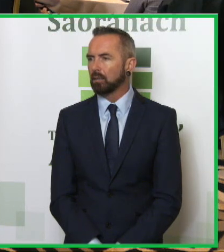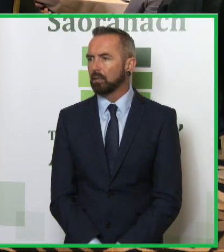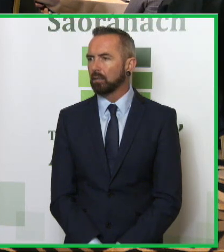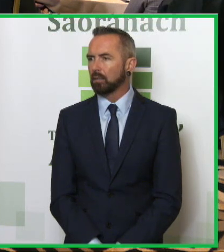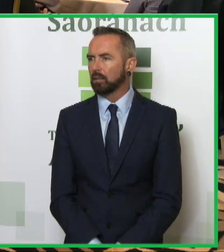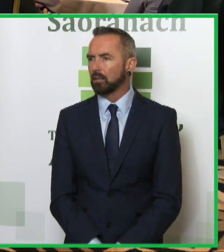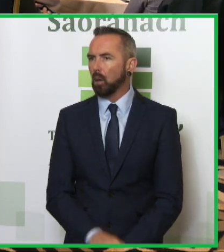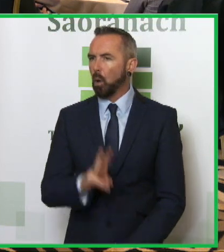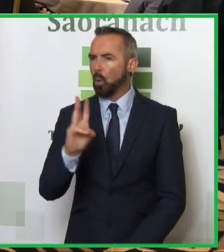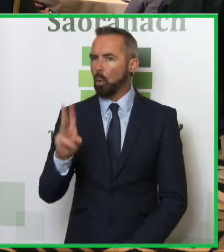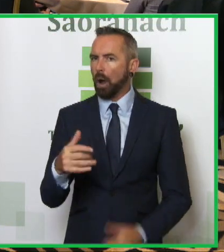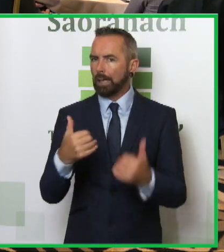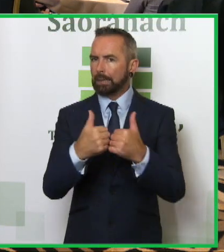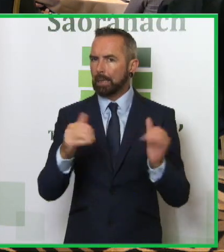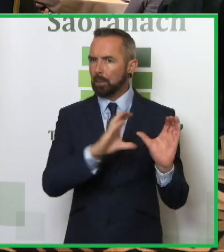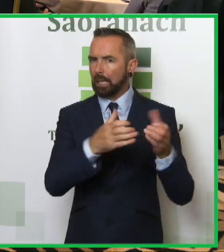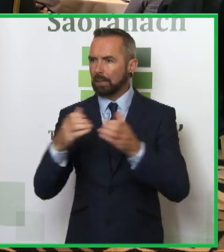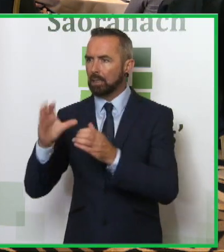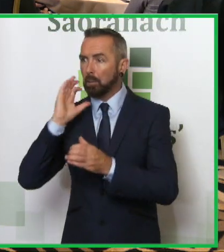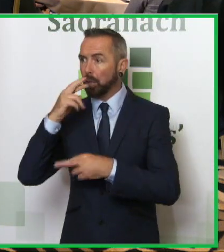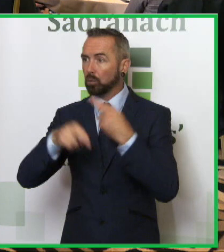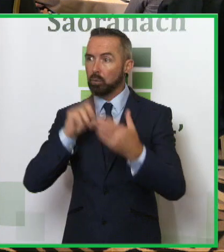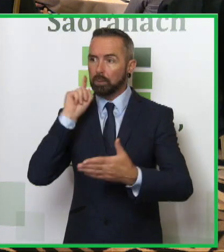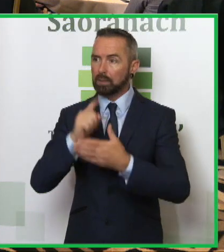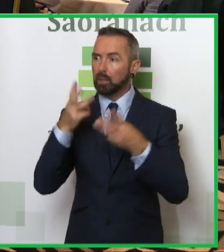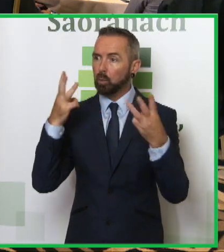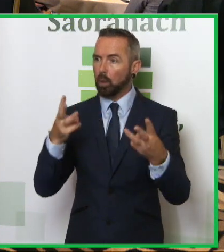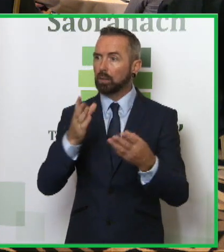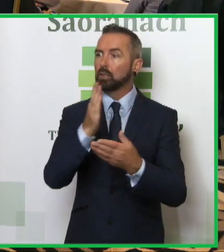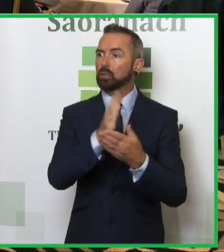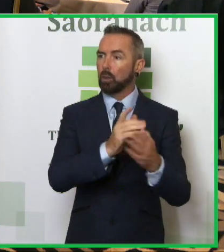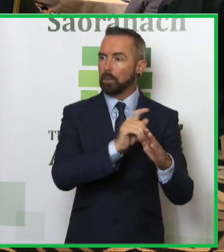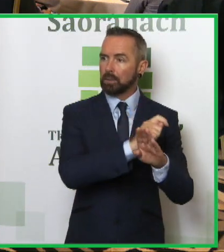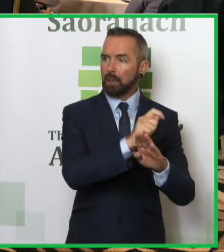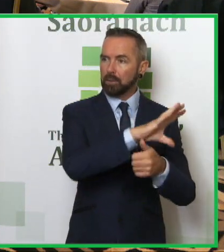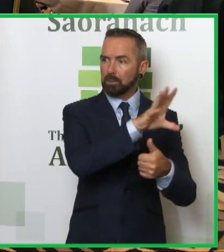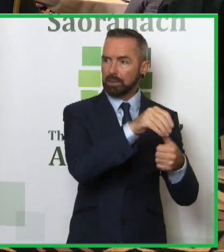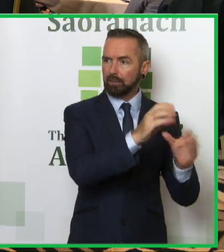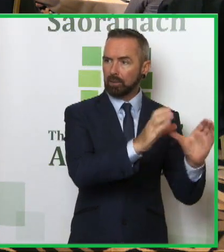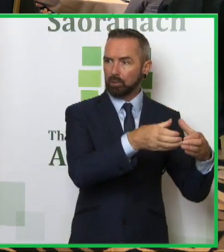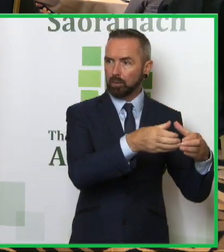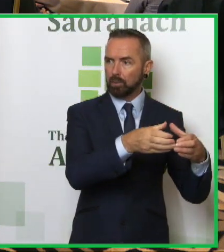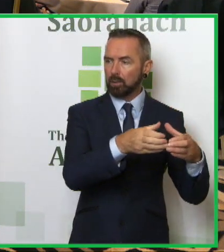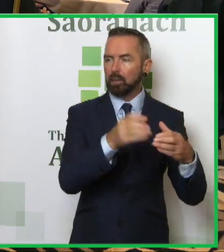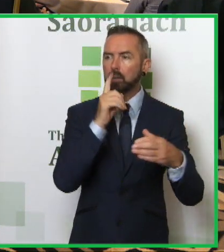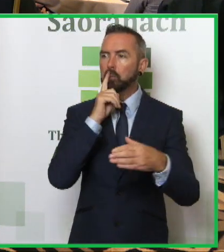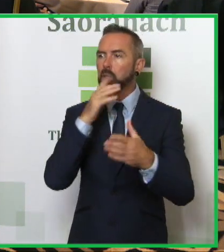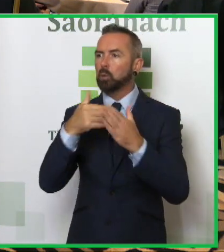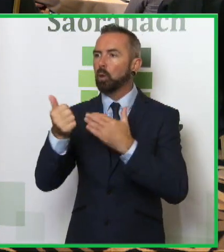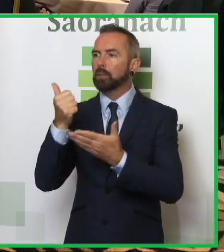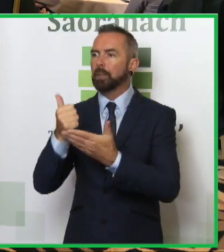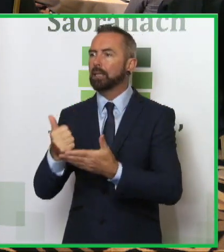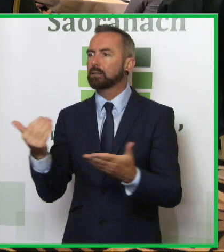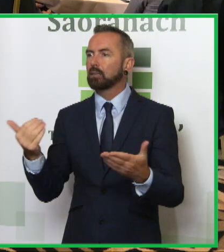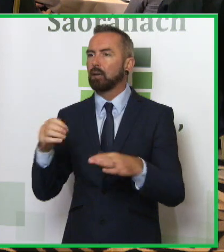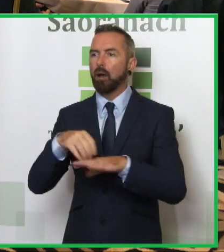Because the room has indicated they want a specific model for some kinds of drugs. We're trying to determine. On what basis are we then going to? On the